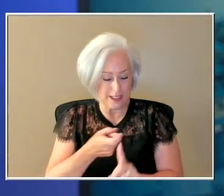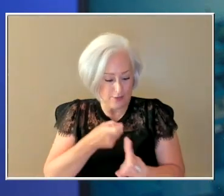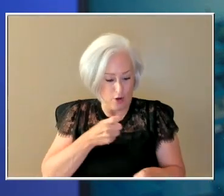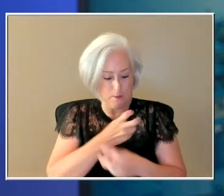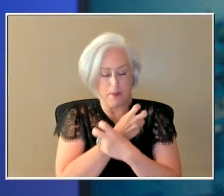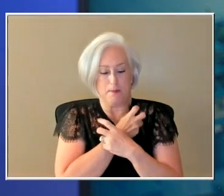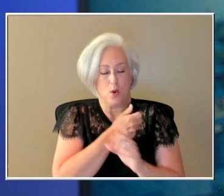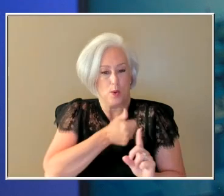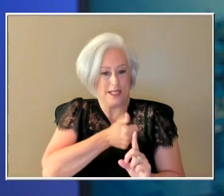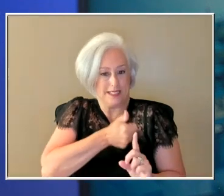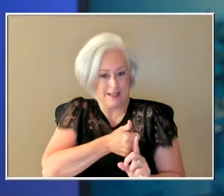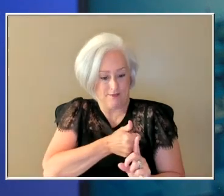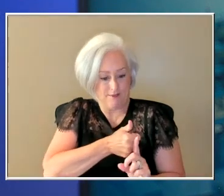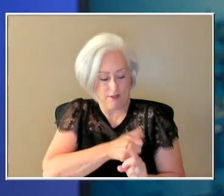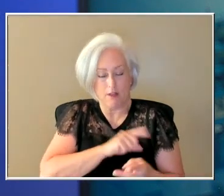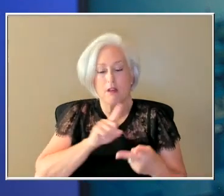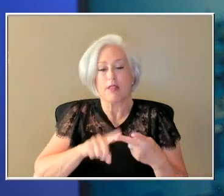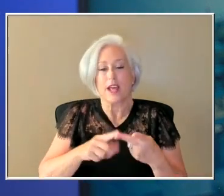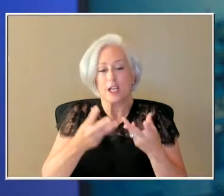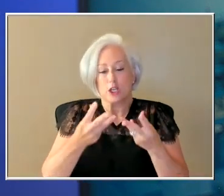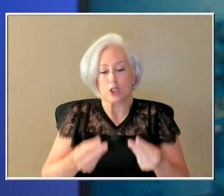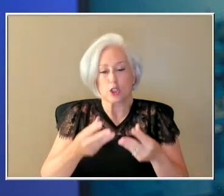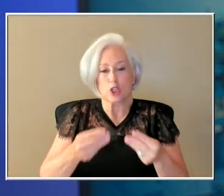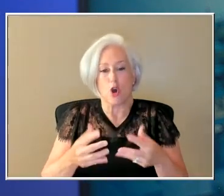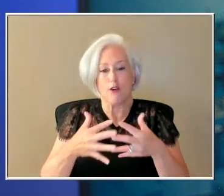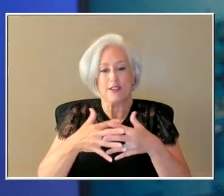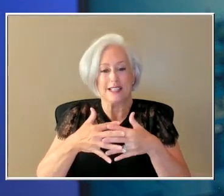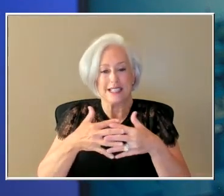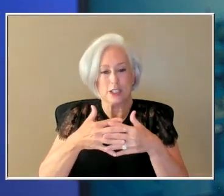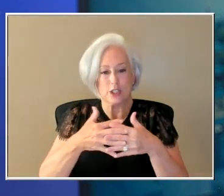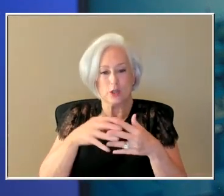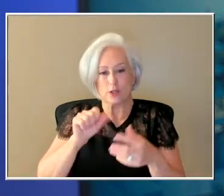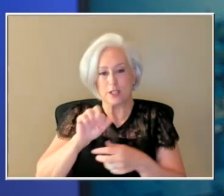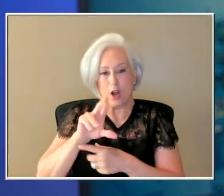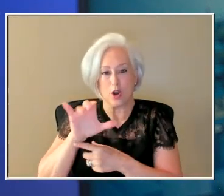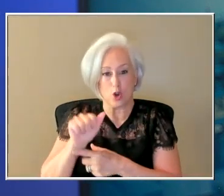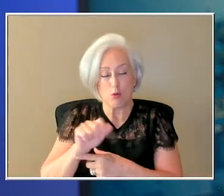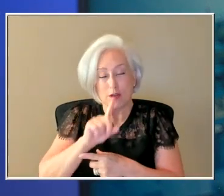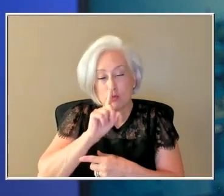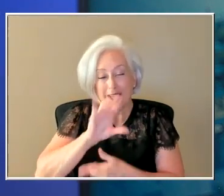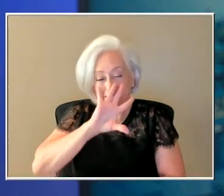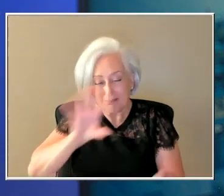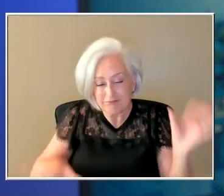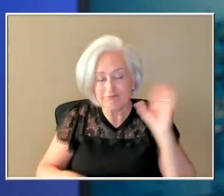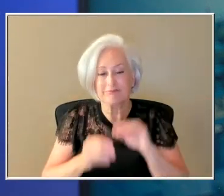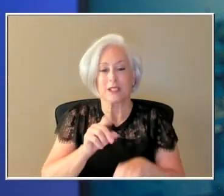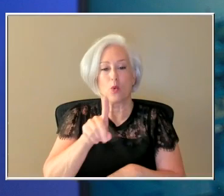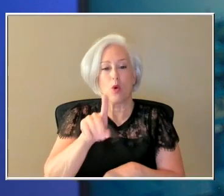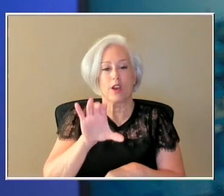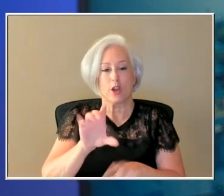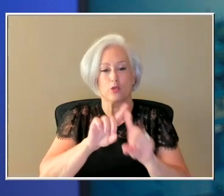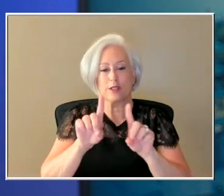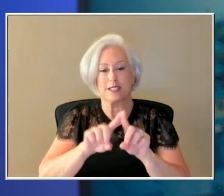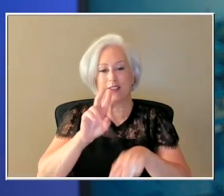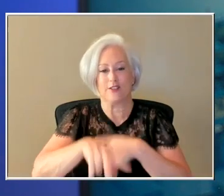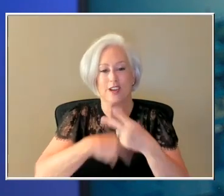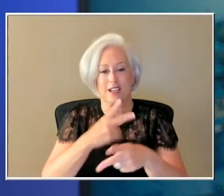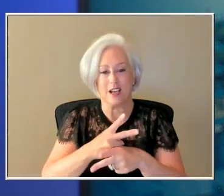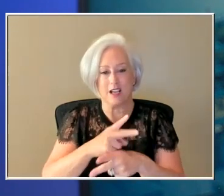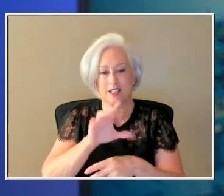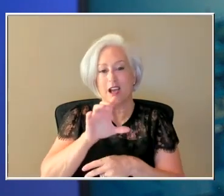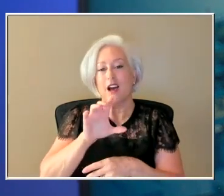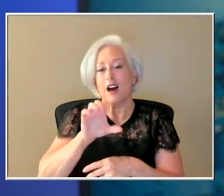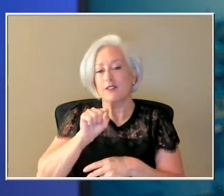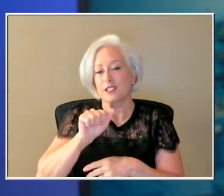soft tissue sarcomas. If you add them all together, there are about 100 different types of sarcomas. If you add all those together, they